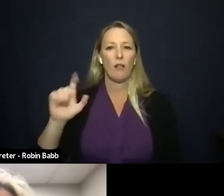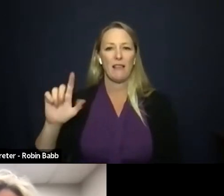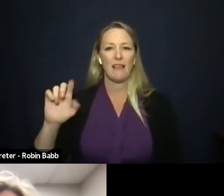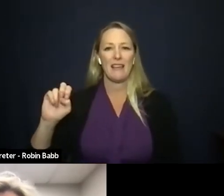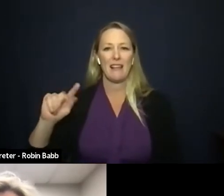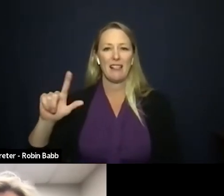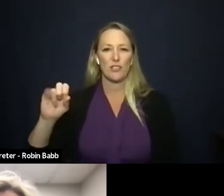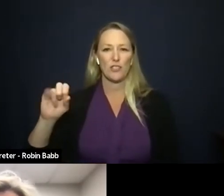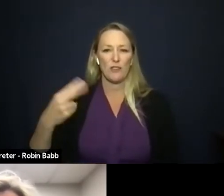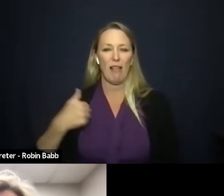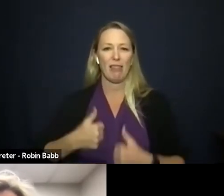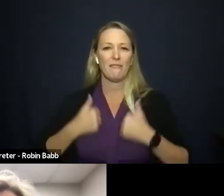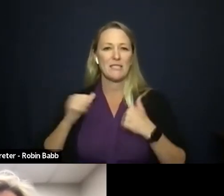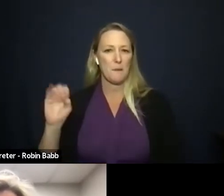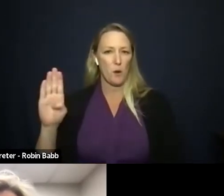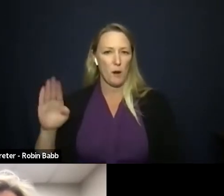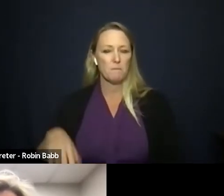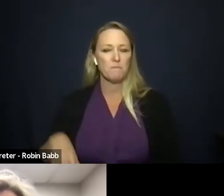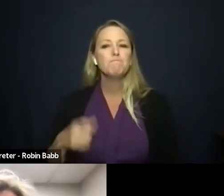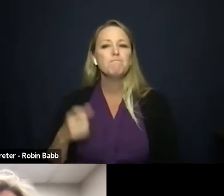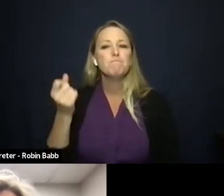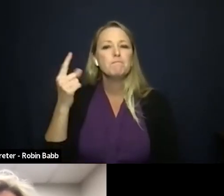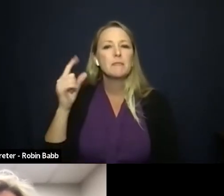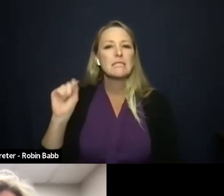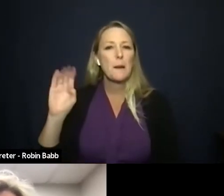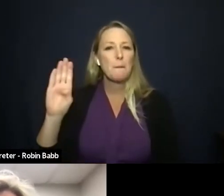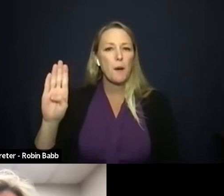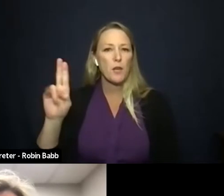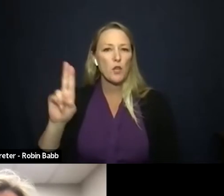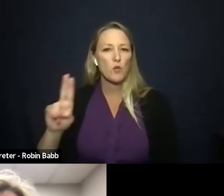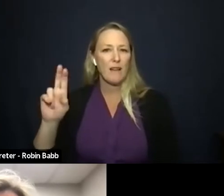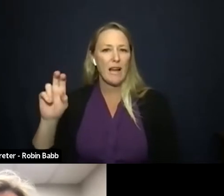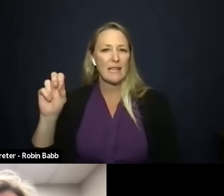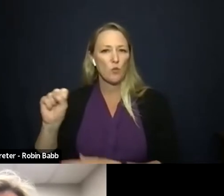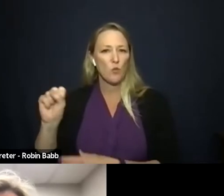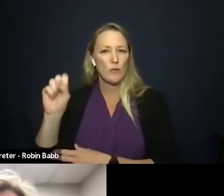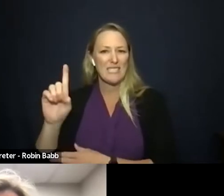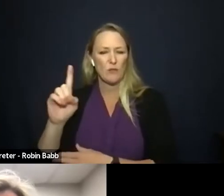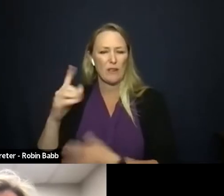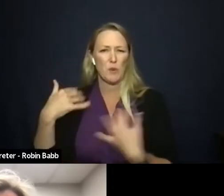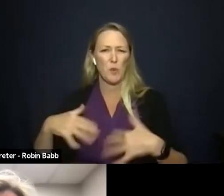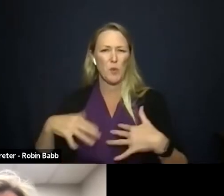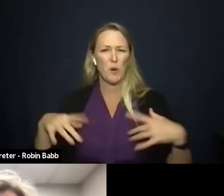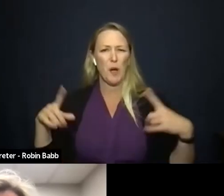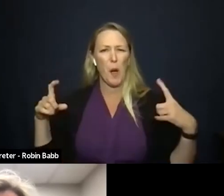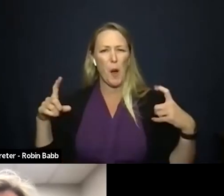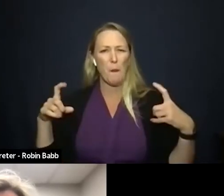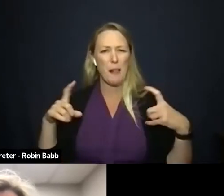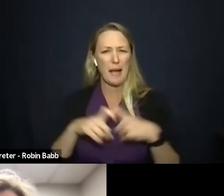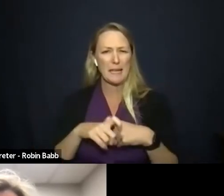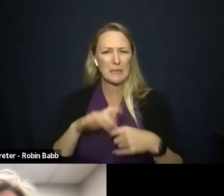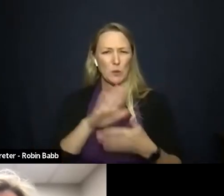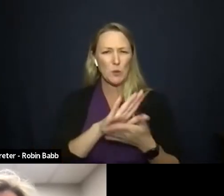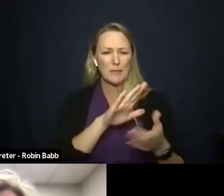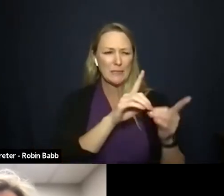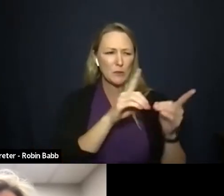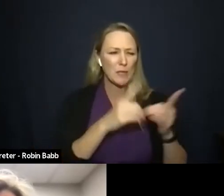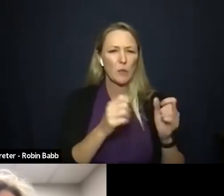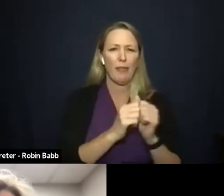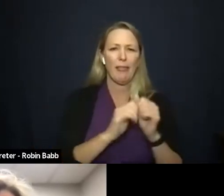barbara and santa barbara unified school district is a complex district containing elementary and